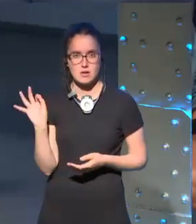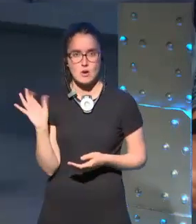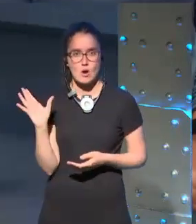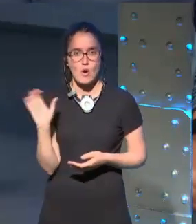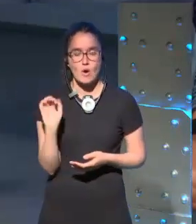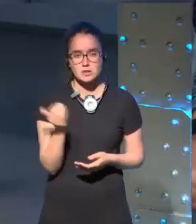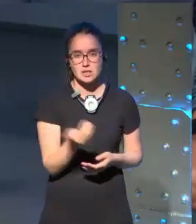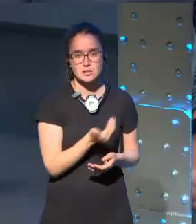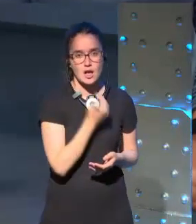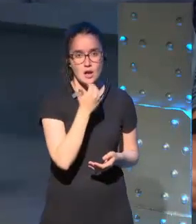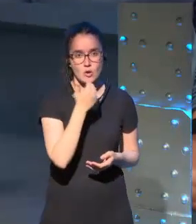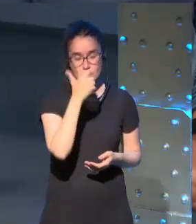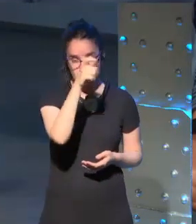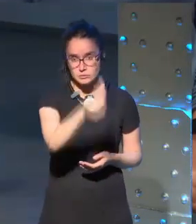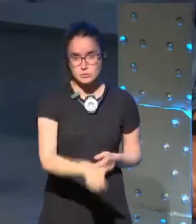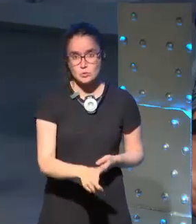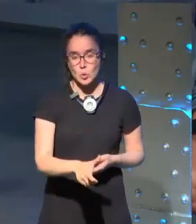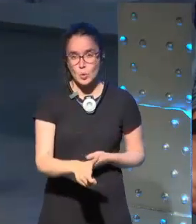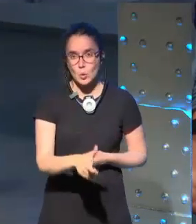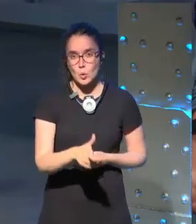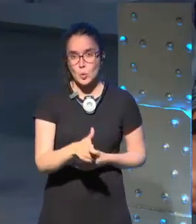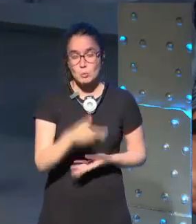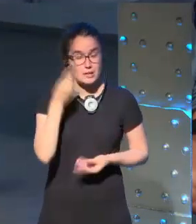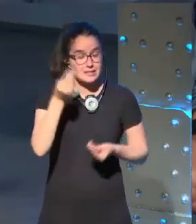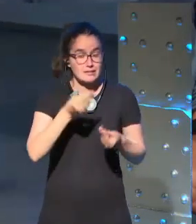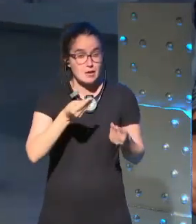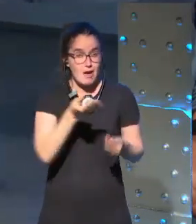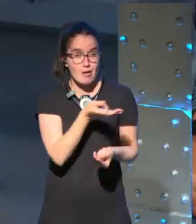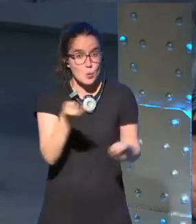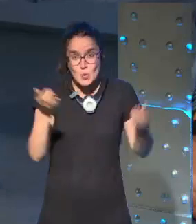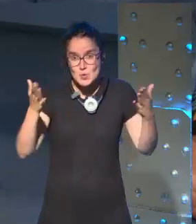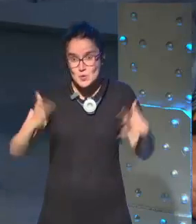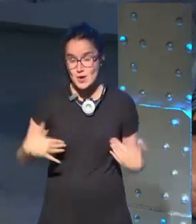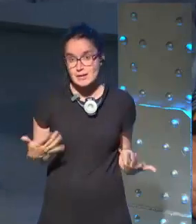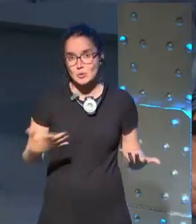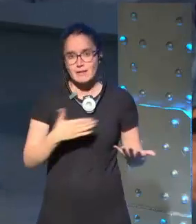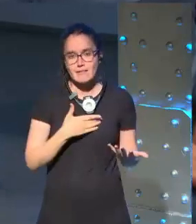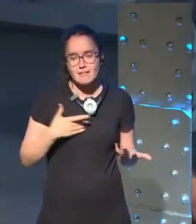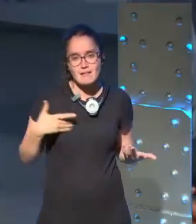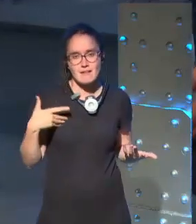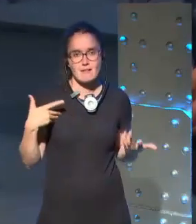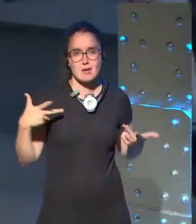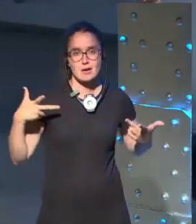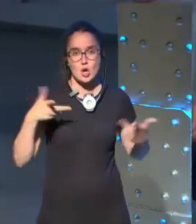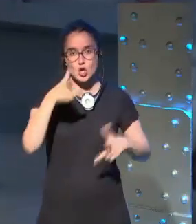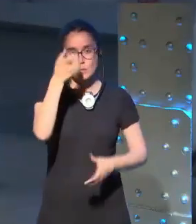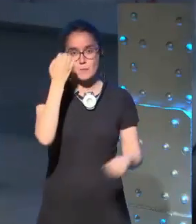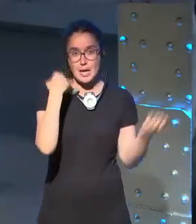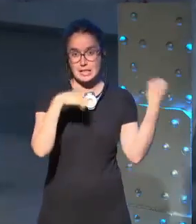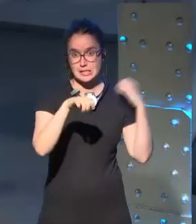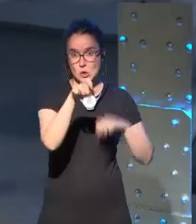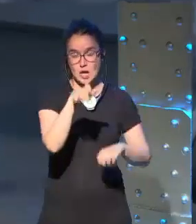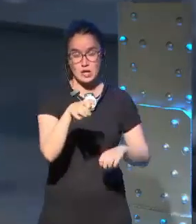be filmed, or if it is something that you do not consider adequate or correct, because you want to